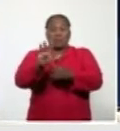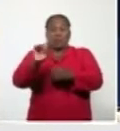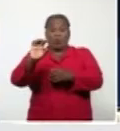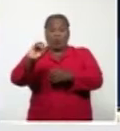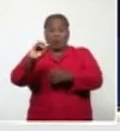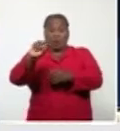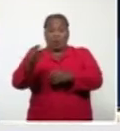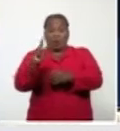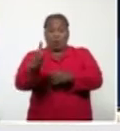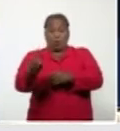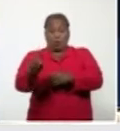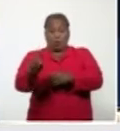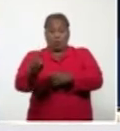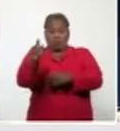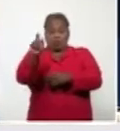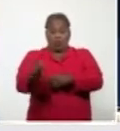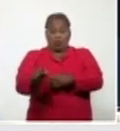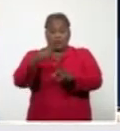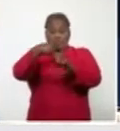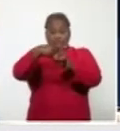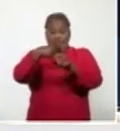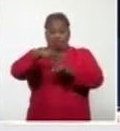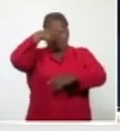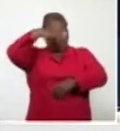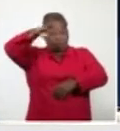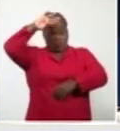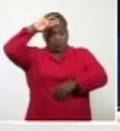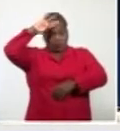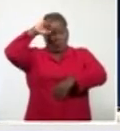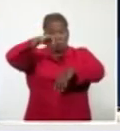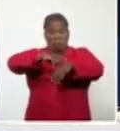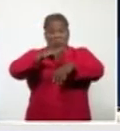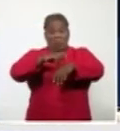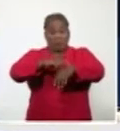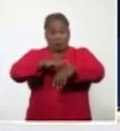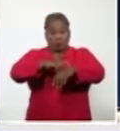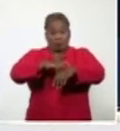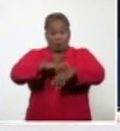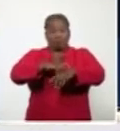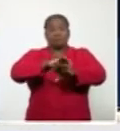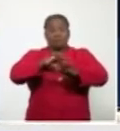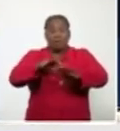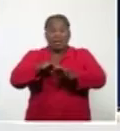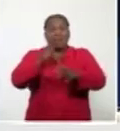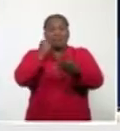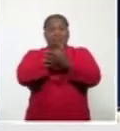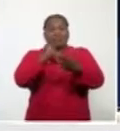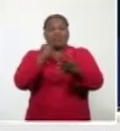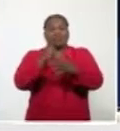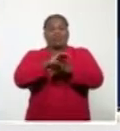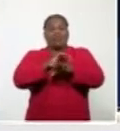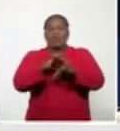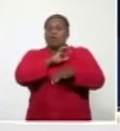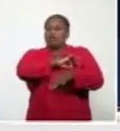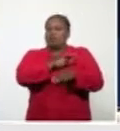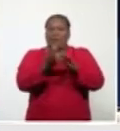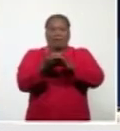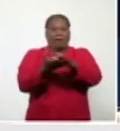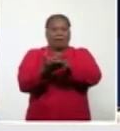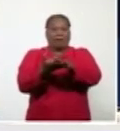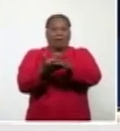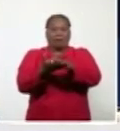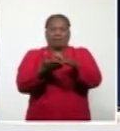the one we referred to that came out of the population study. Thus, there are 951 cases,